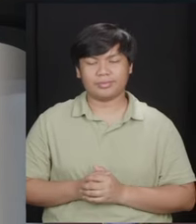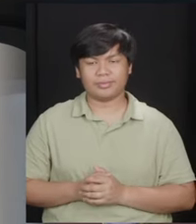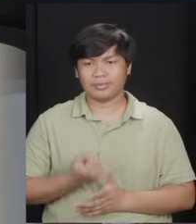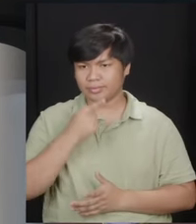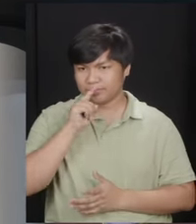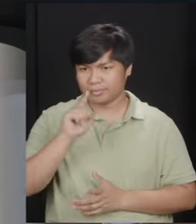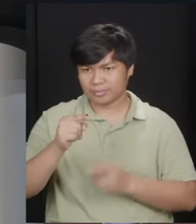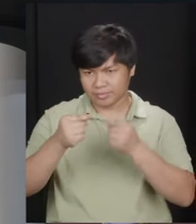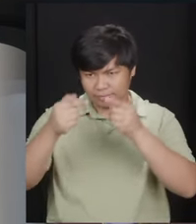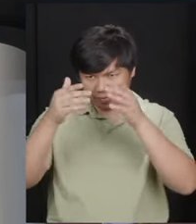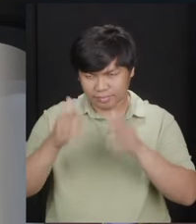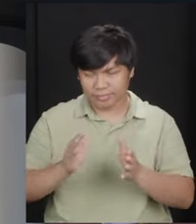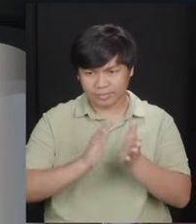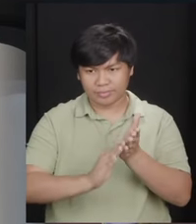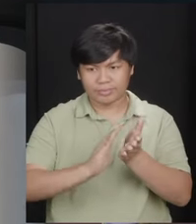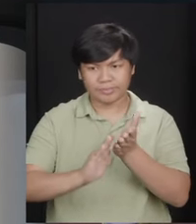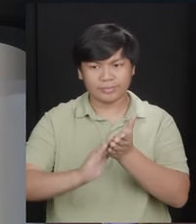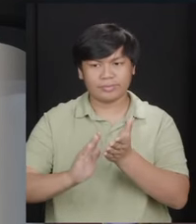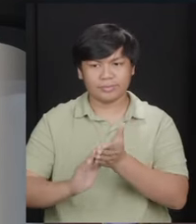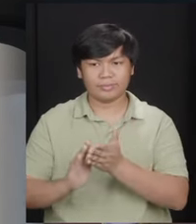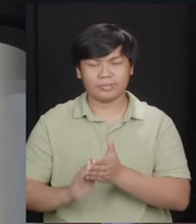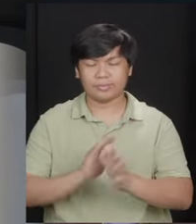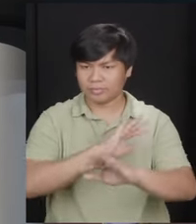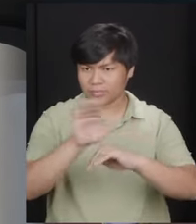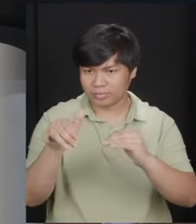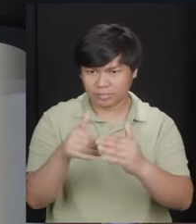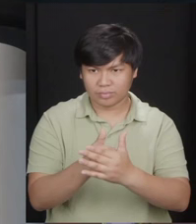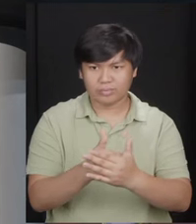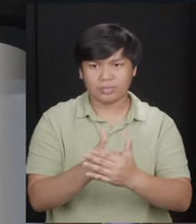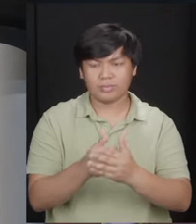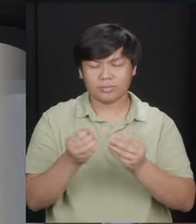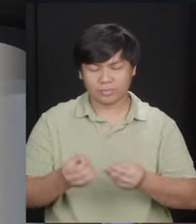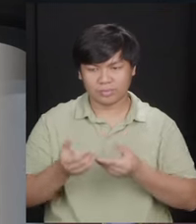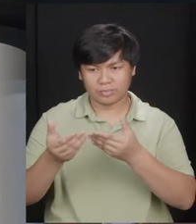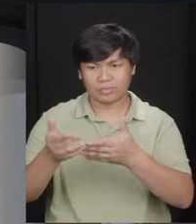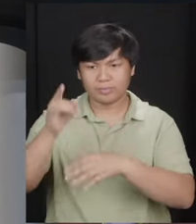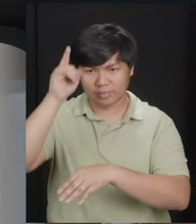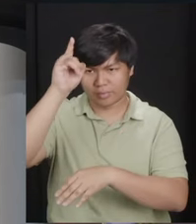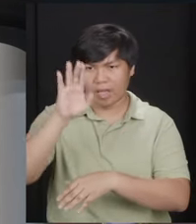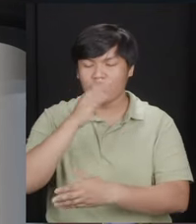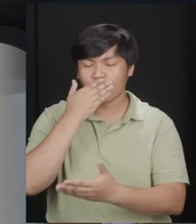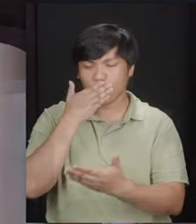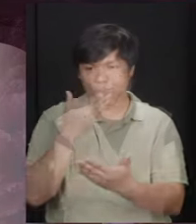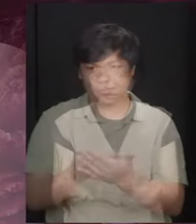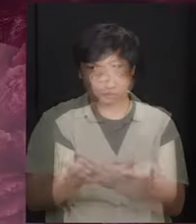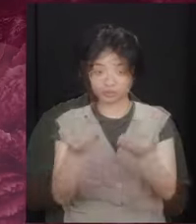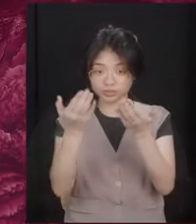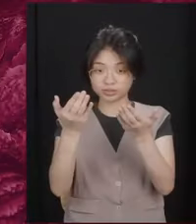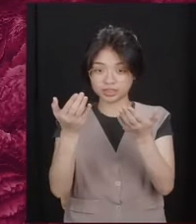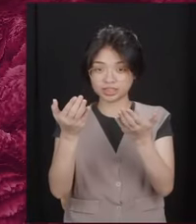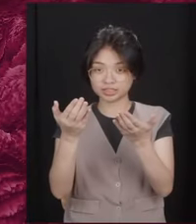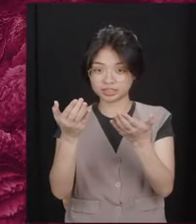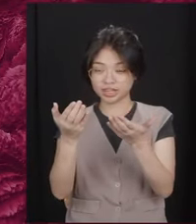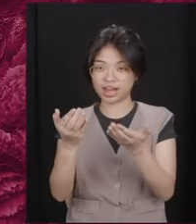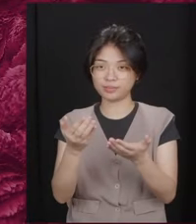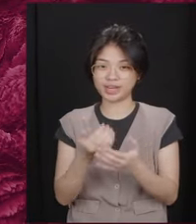Respond to enemies with forgiveness and treat everyone with God's goodness.